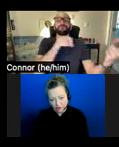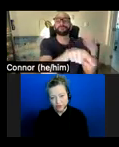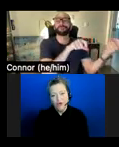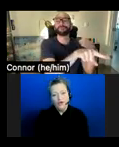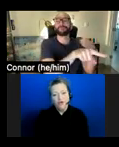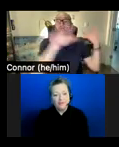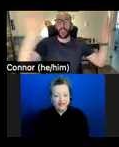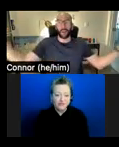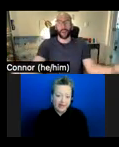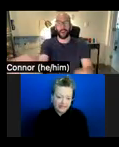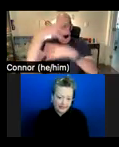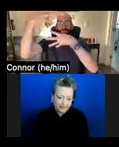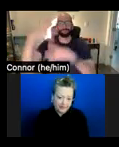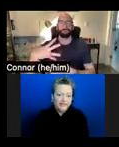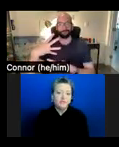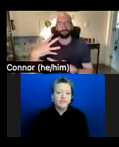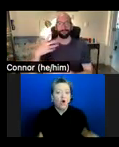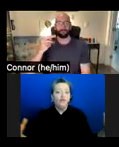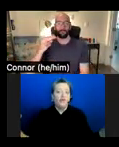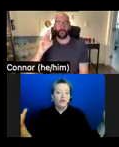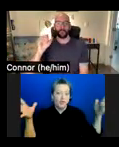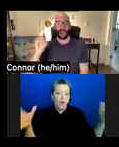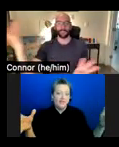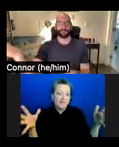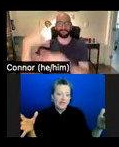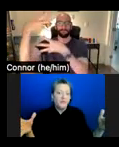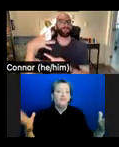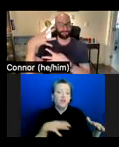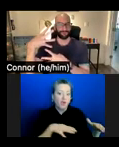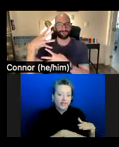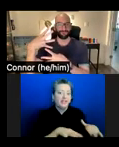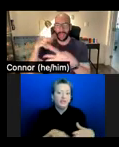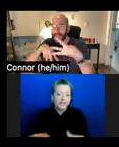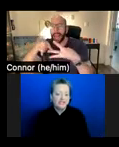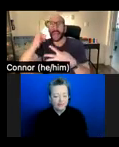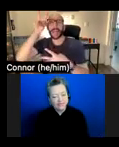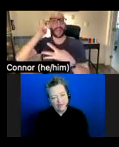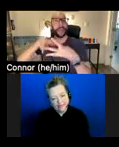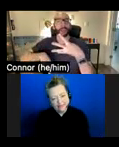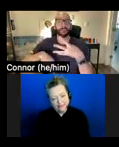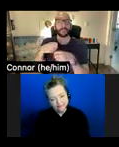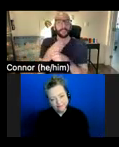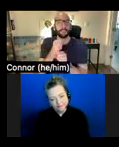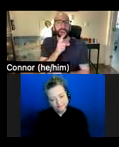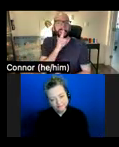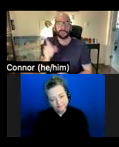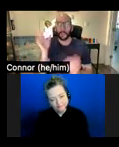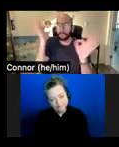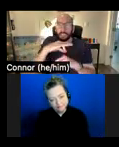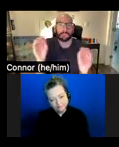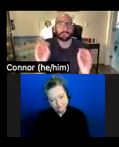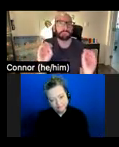that you have been interacting in. So it's all there in one space rather than going into each separate space.